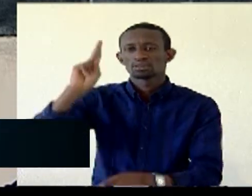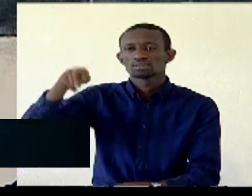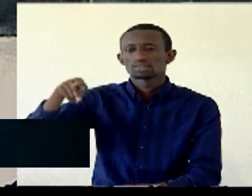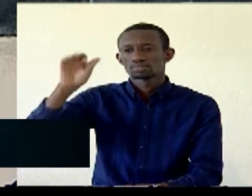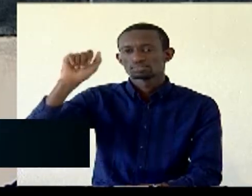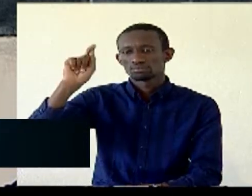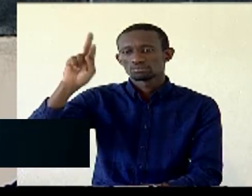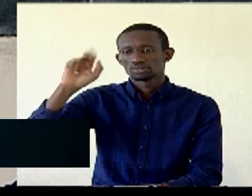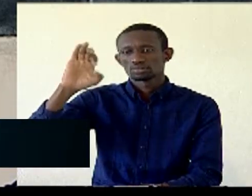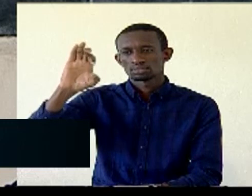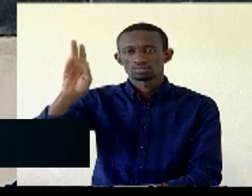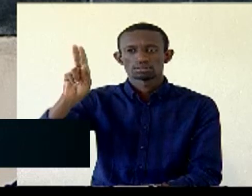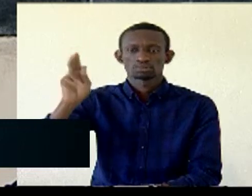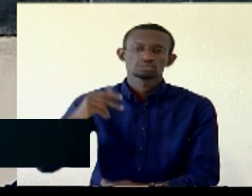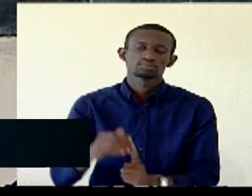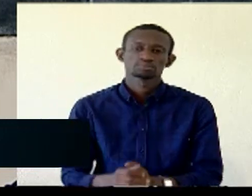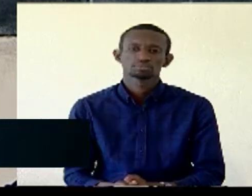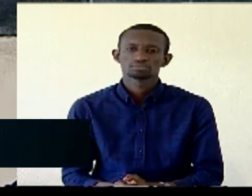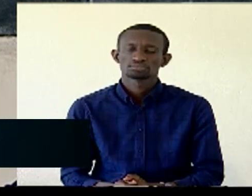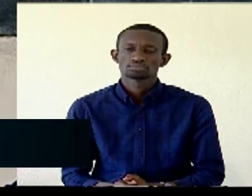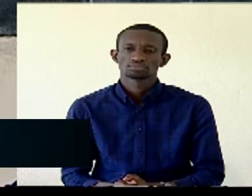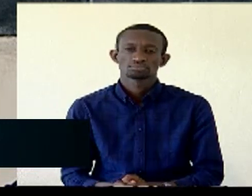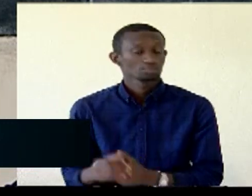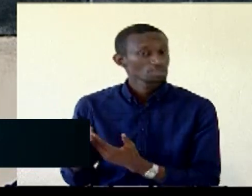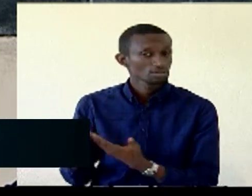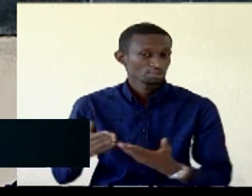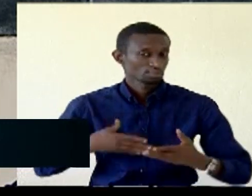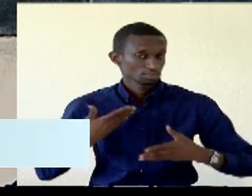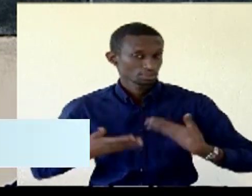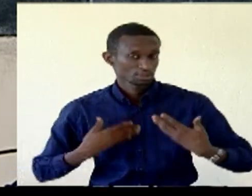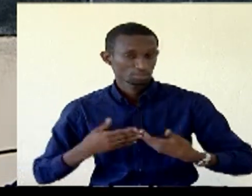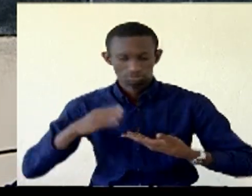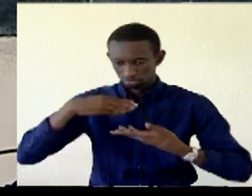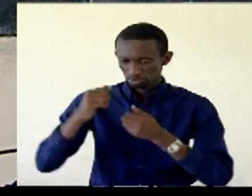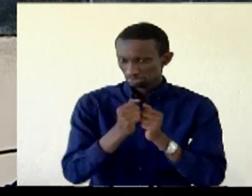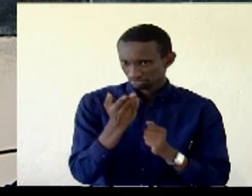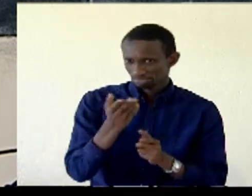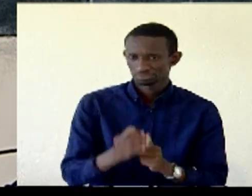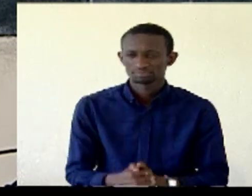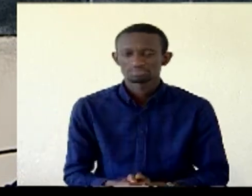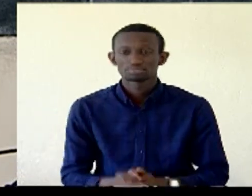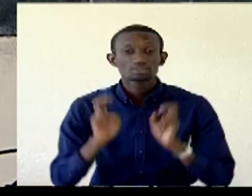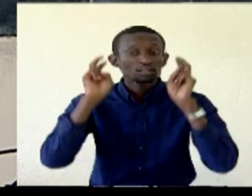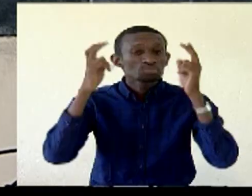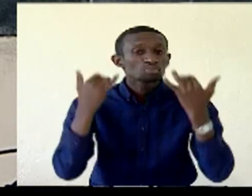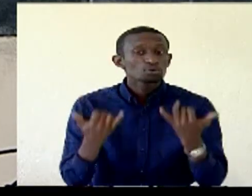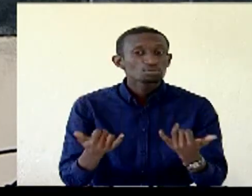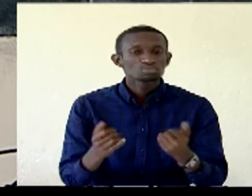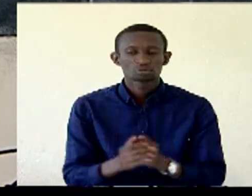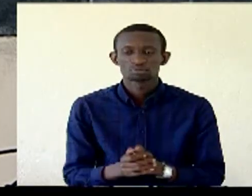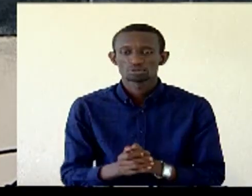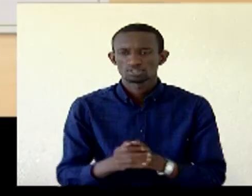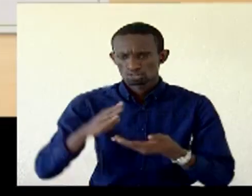and I'm once again very privileged to be with you. And for the lesson of today, I will be